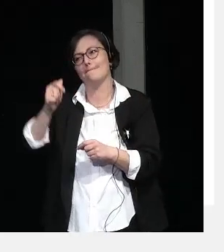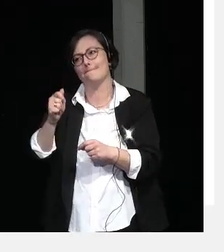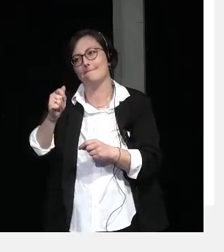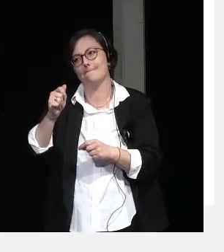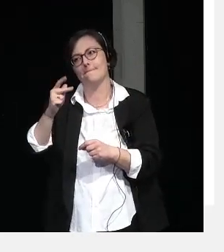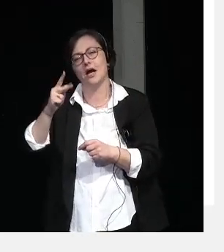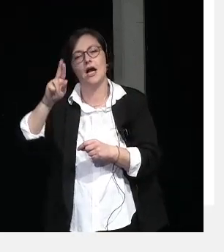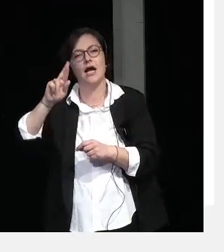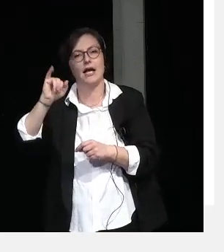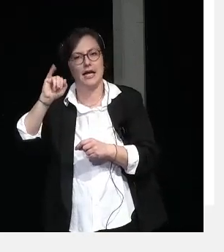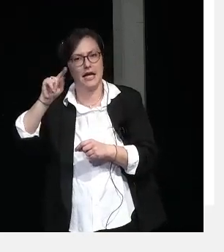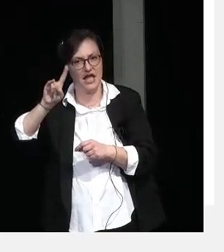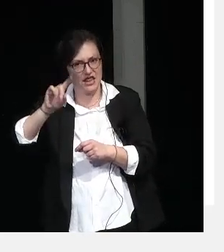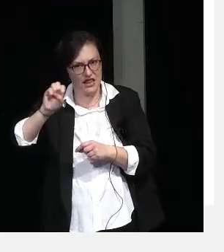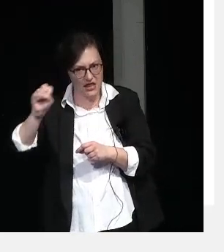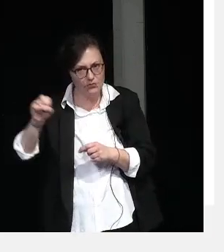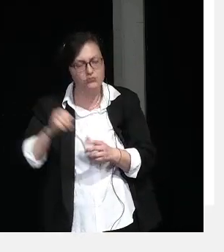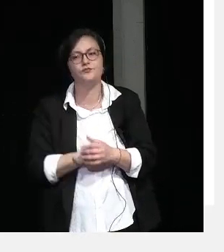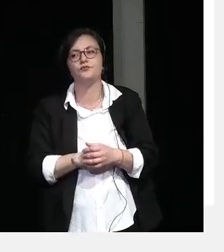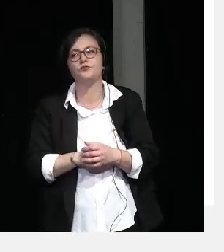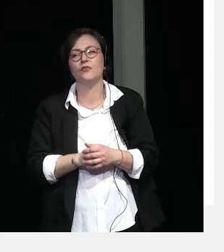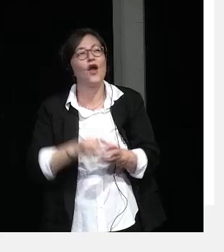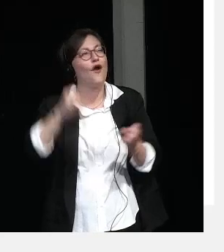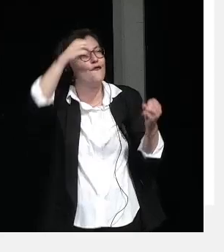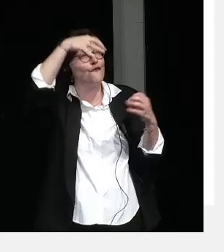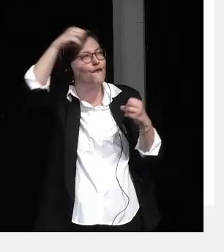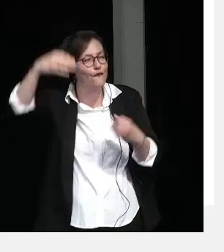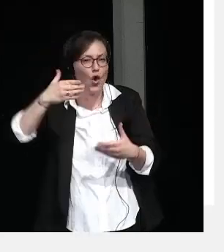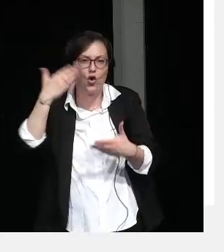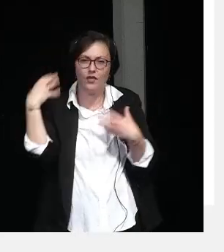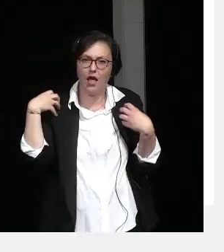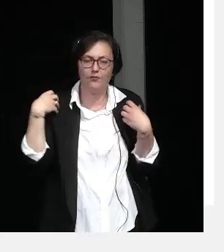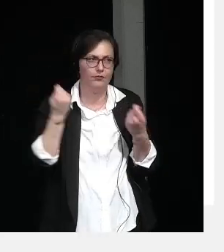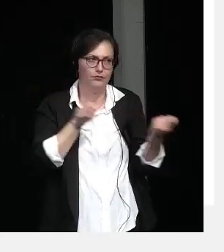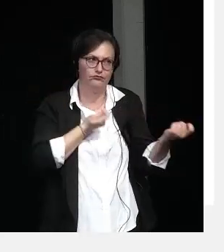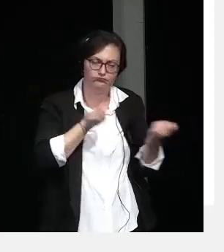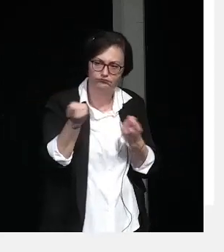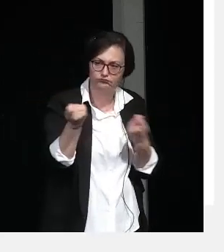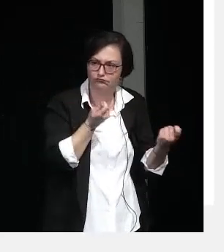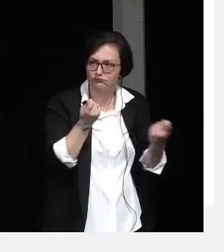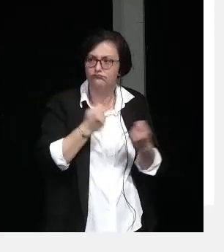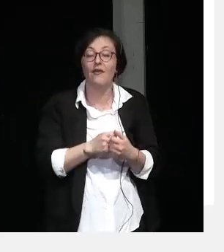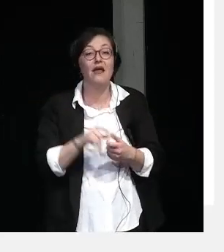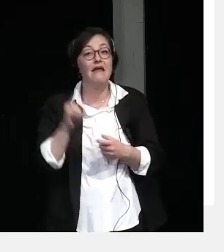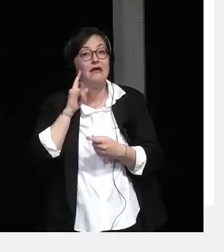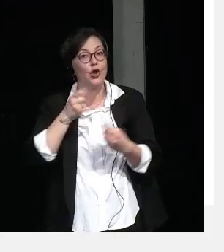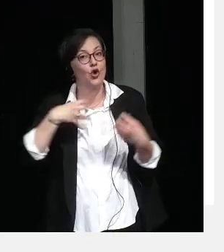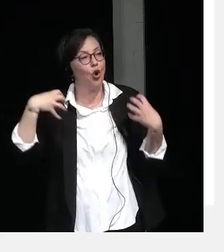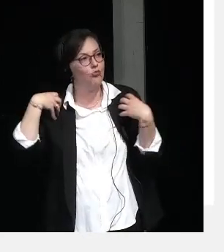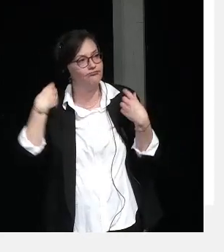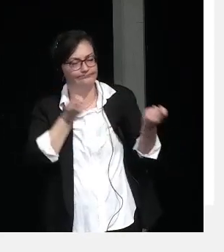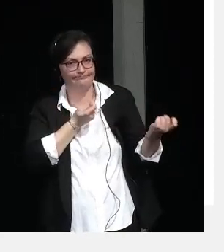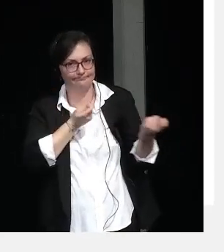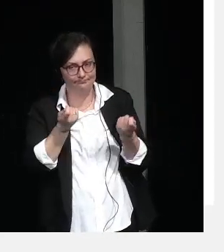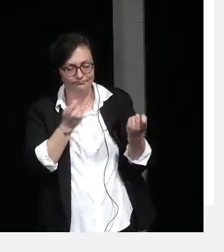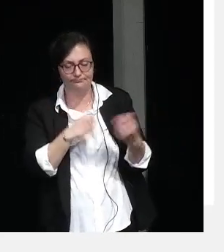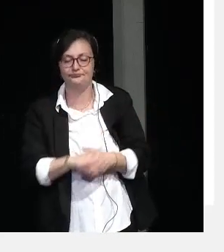Mr. Dovas for lighting. Mr. Triadaphilos Zachariadis for sound. These are people from Megaro, I